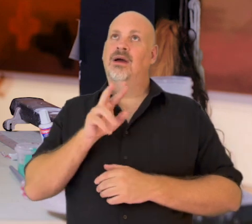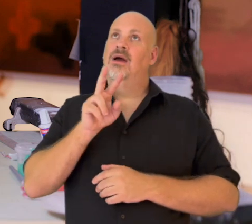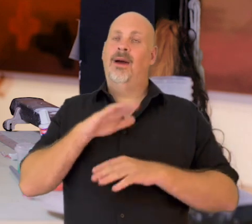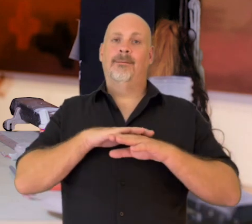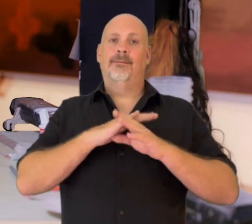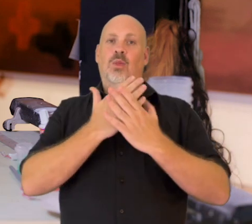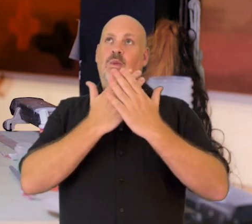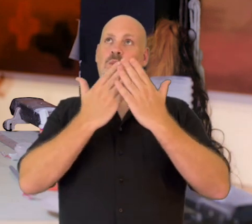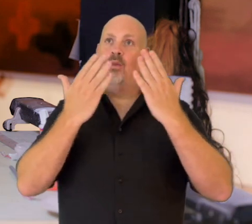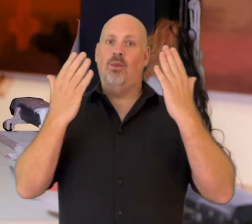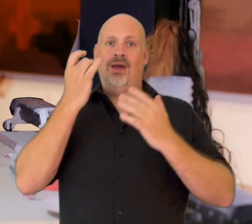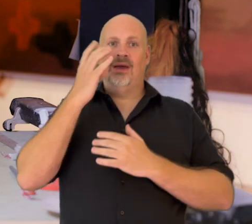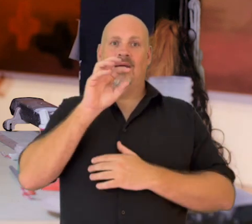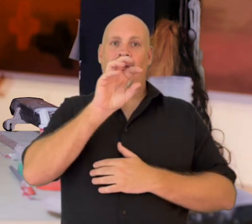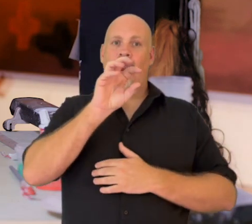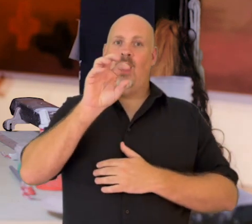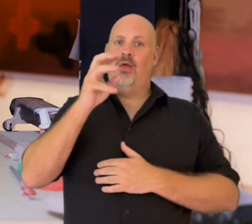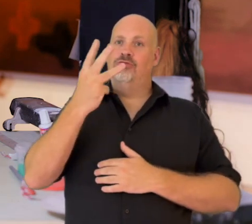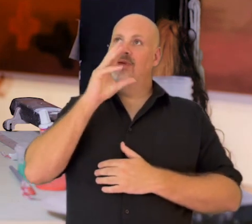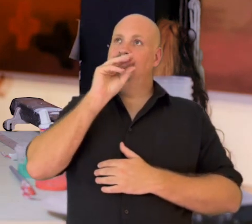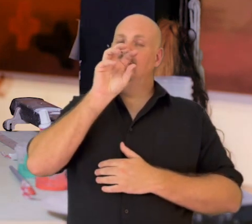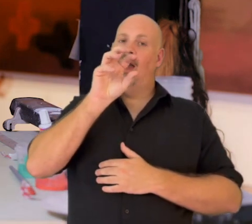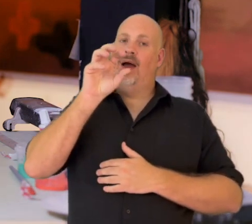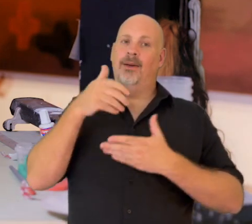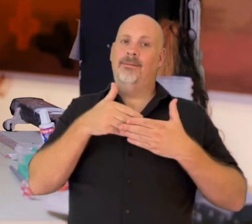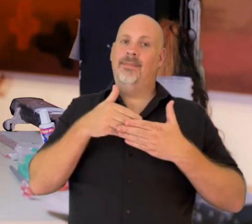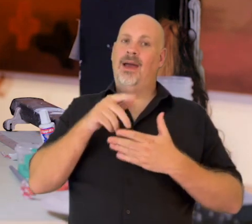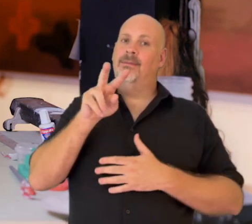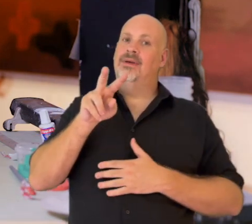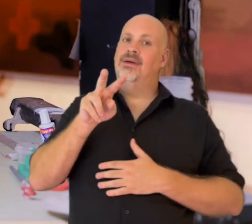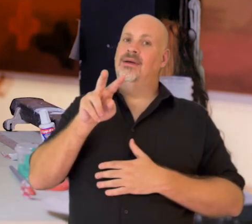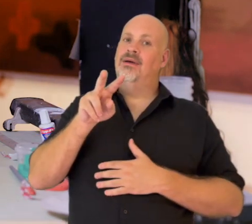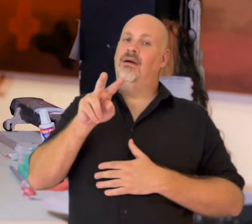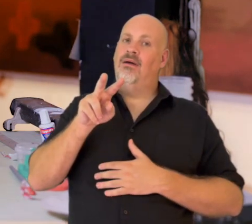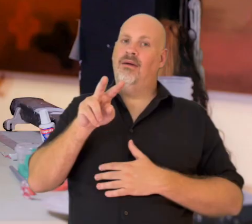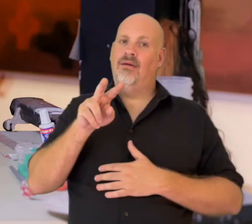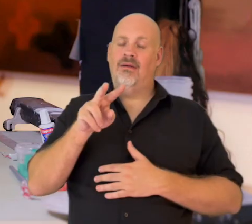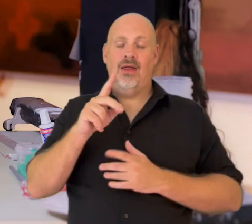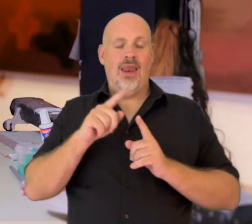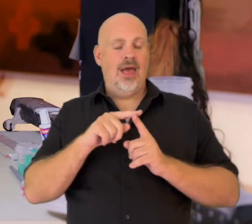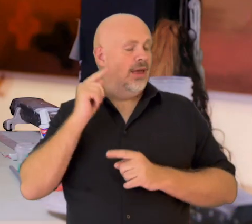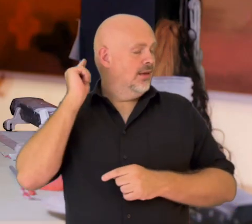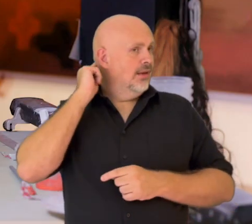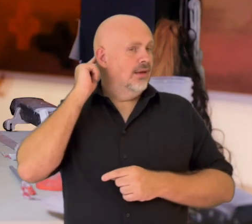at the blue skies with these 3 ducks in front of it, but it just cropped up totally sort of subconsciously as a